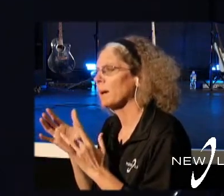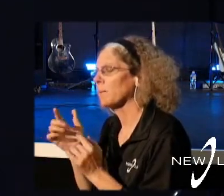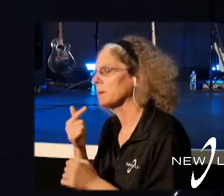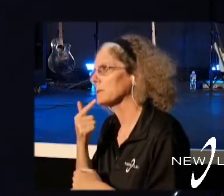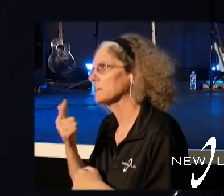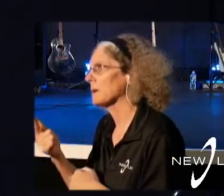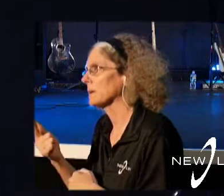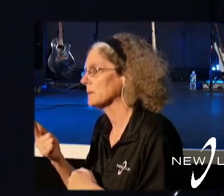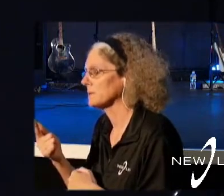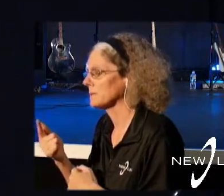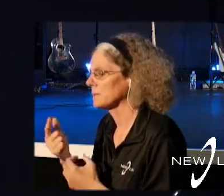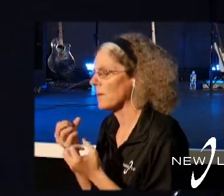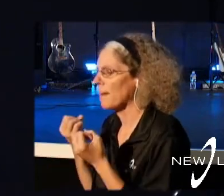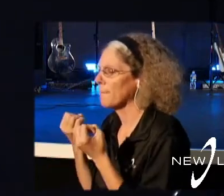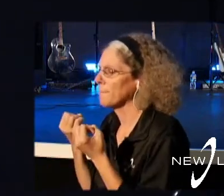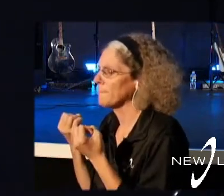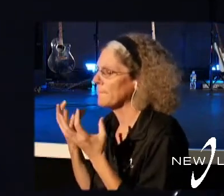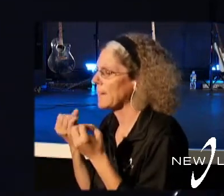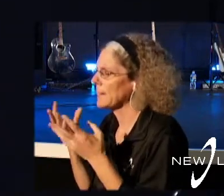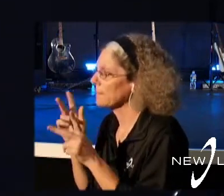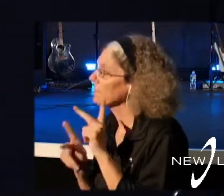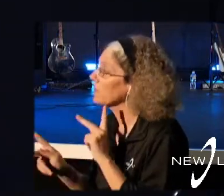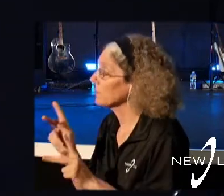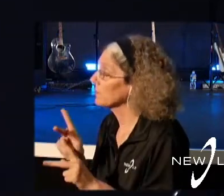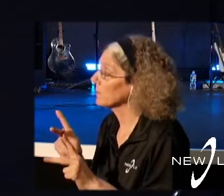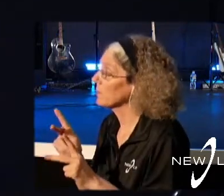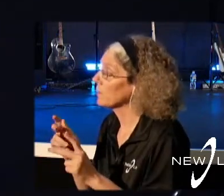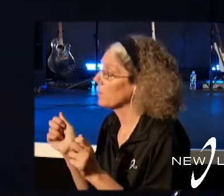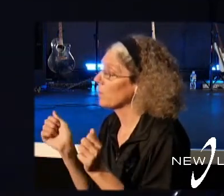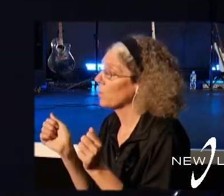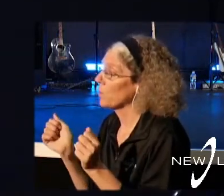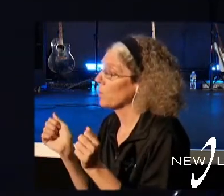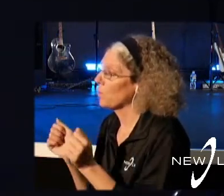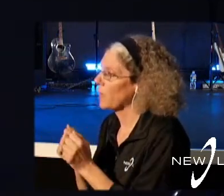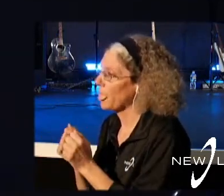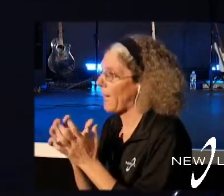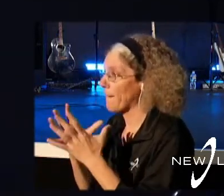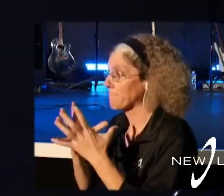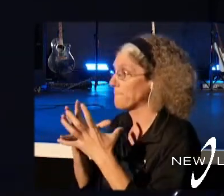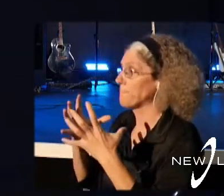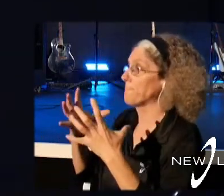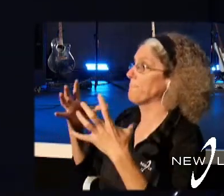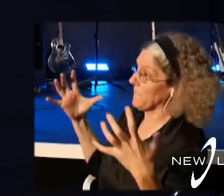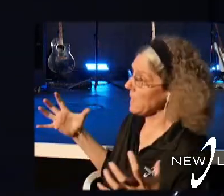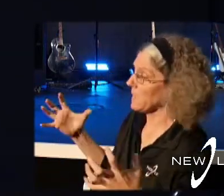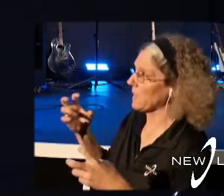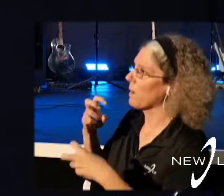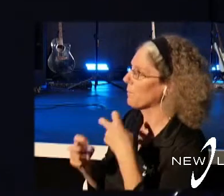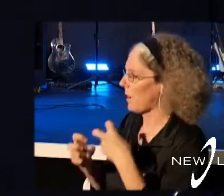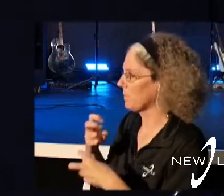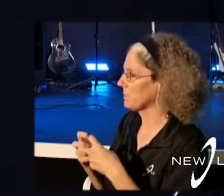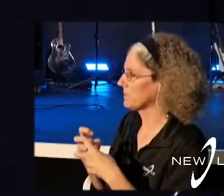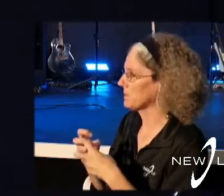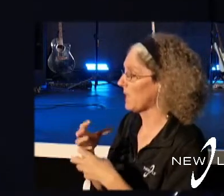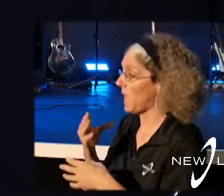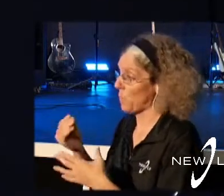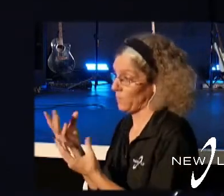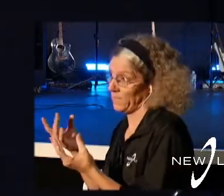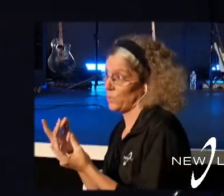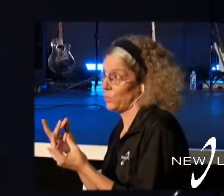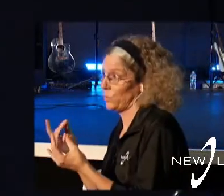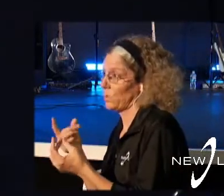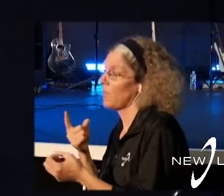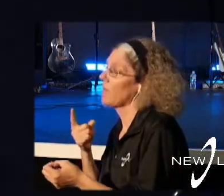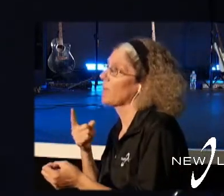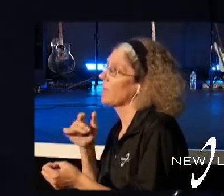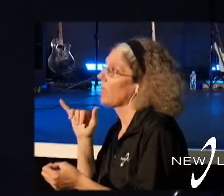accounts, of real people with big problems who trusted God. And if you open up this book, God